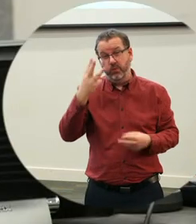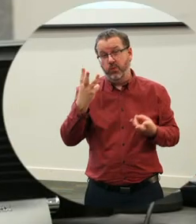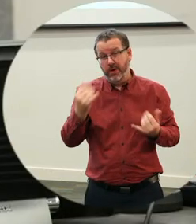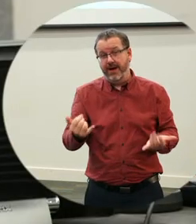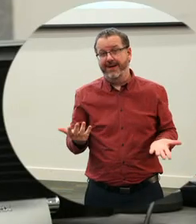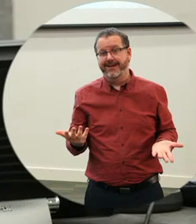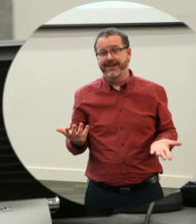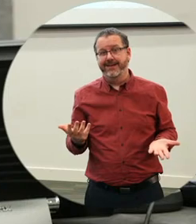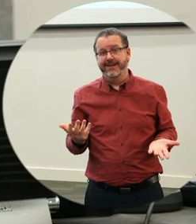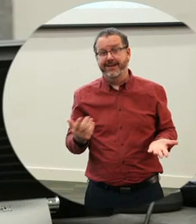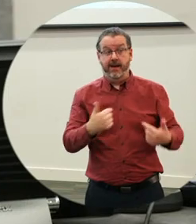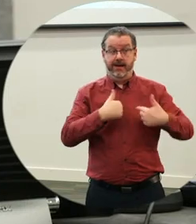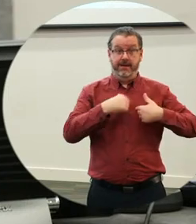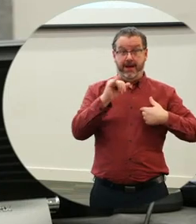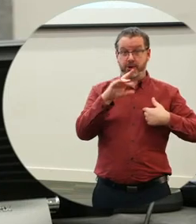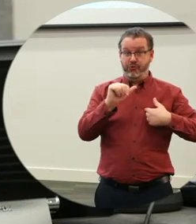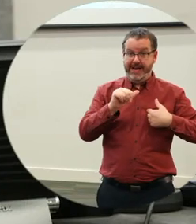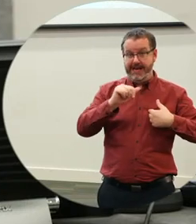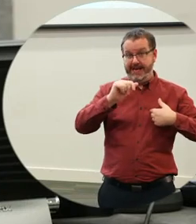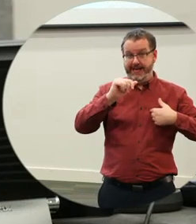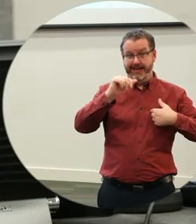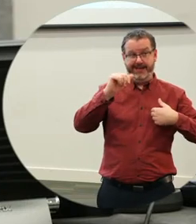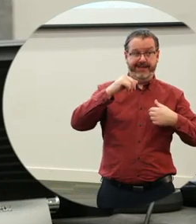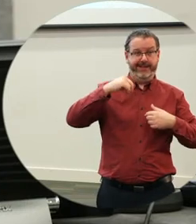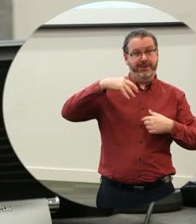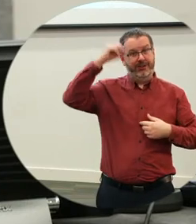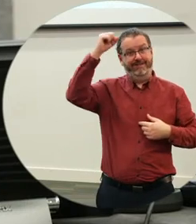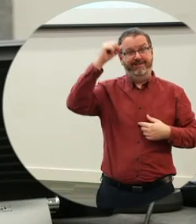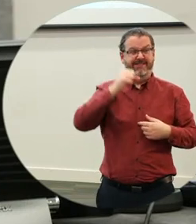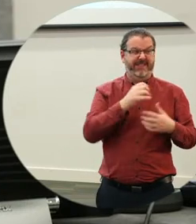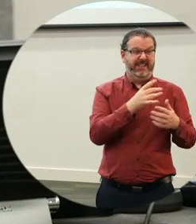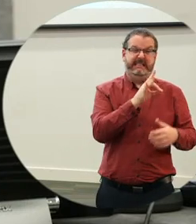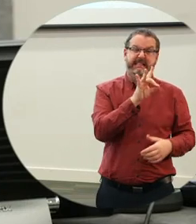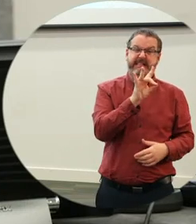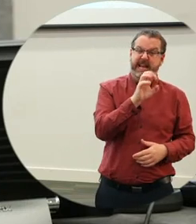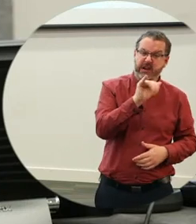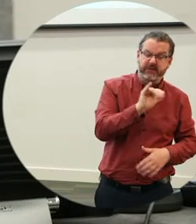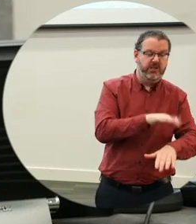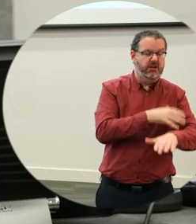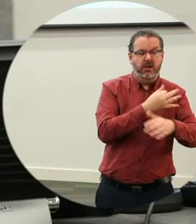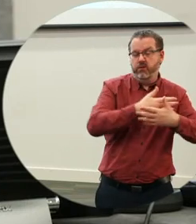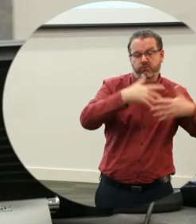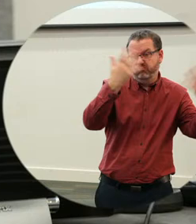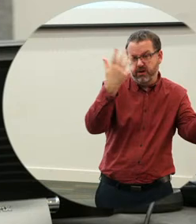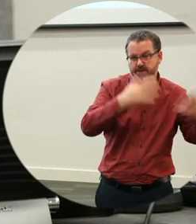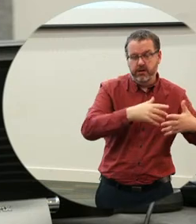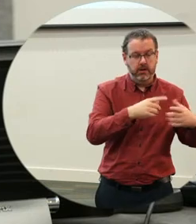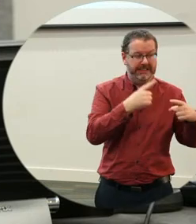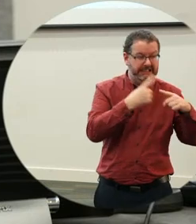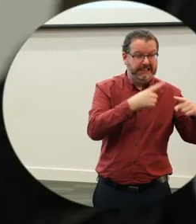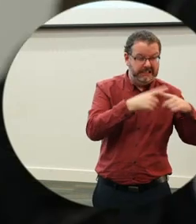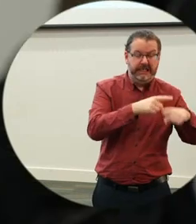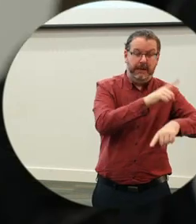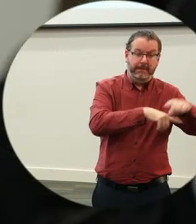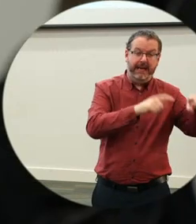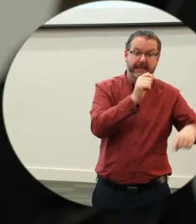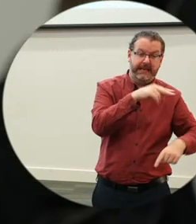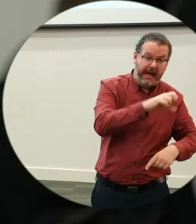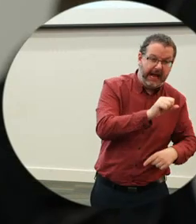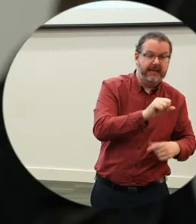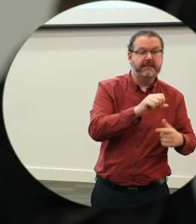you're an IRA commander in, say, Longford or Kerry or someplace. You're trying to fight the Black and Tans, and you're trying to fight the